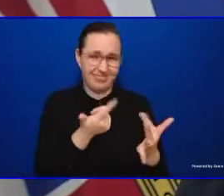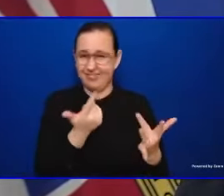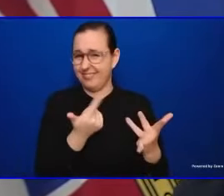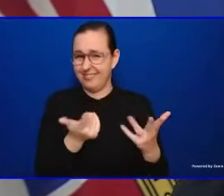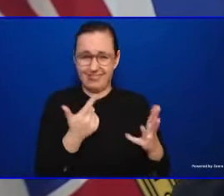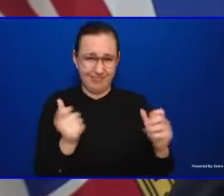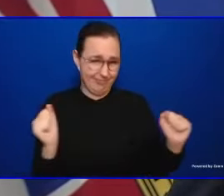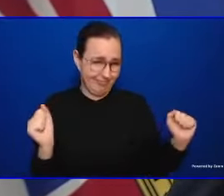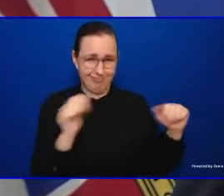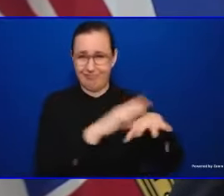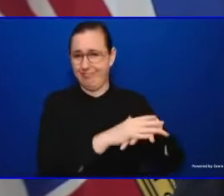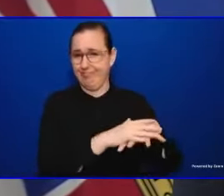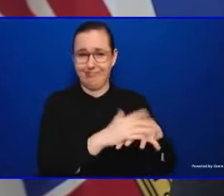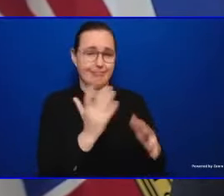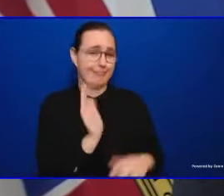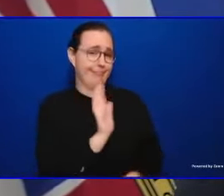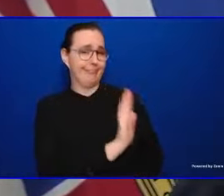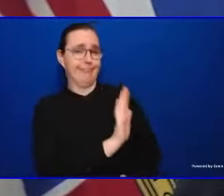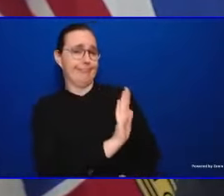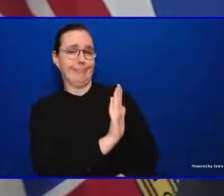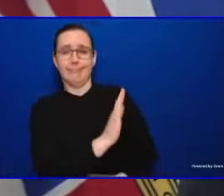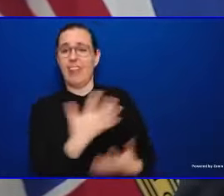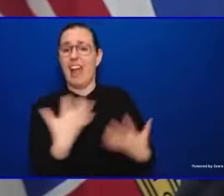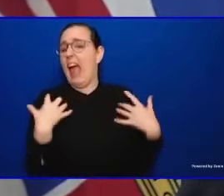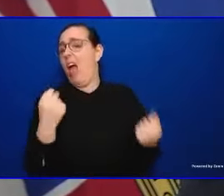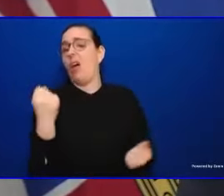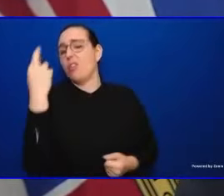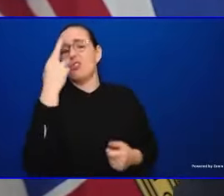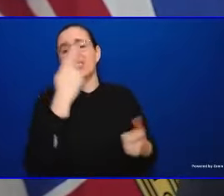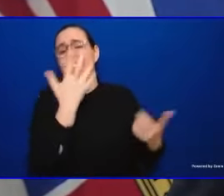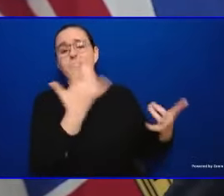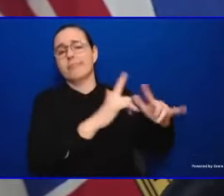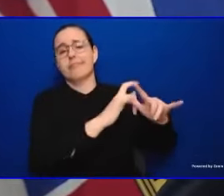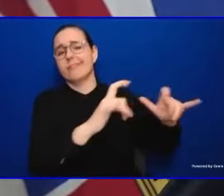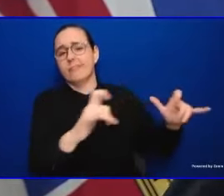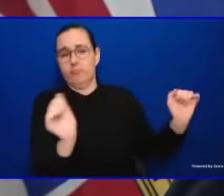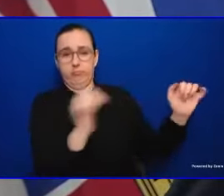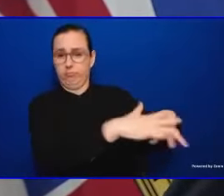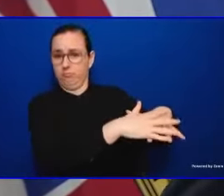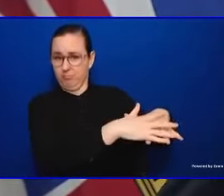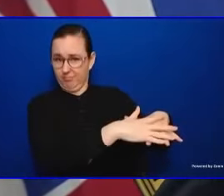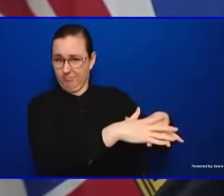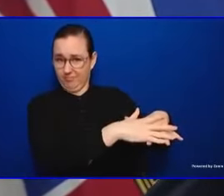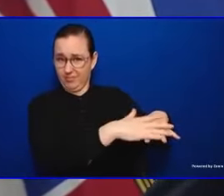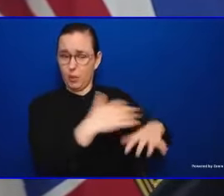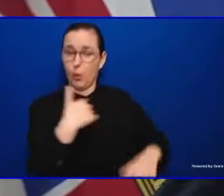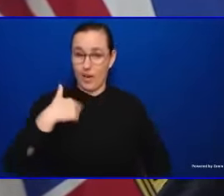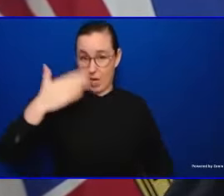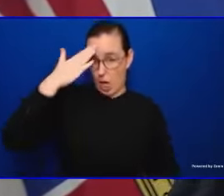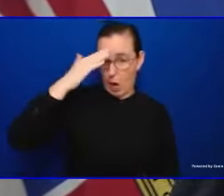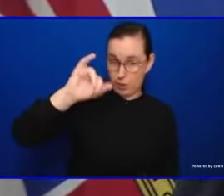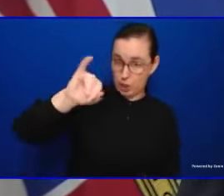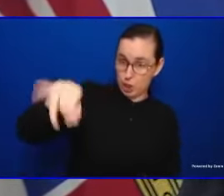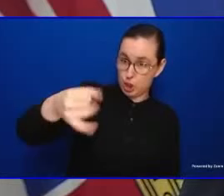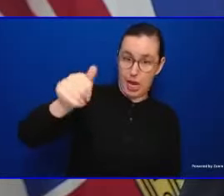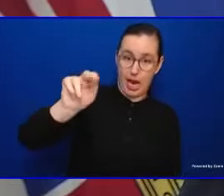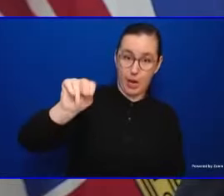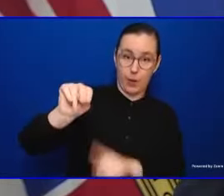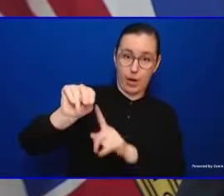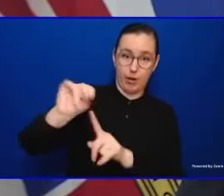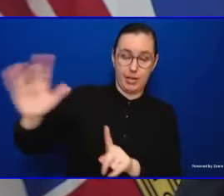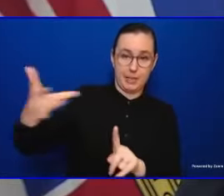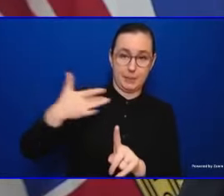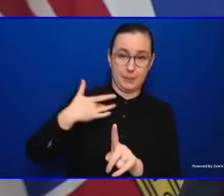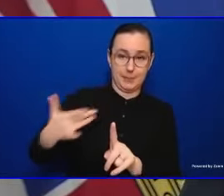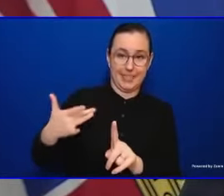are facing. So that's why we've taken action in the areas that we have control to give ourselves the best chance to deal with this.